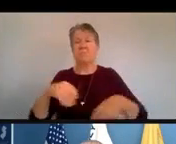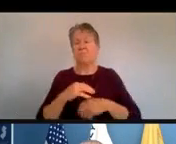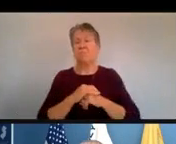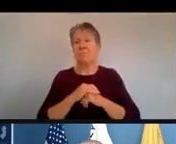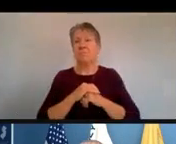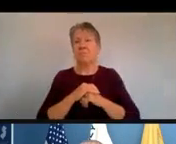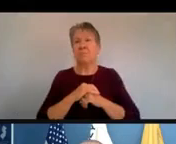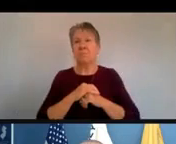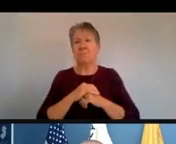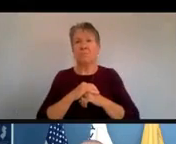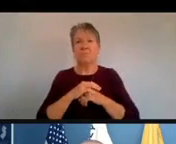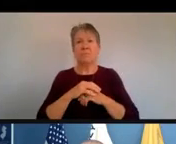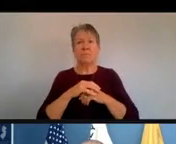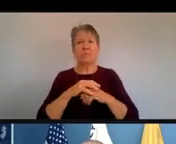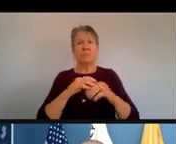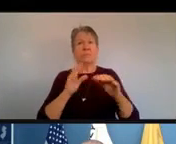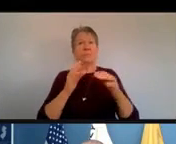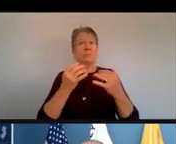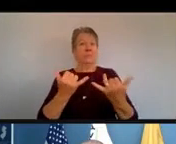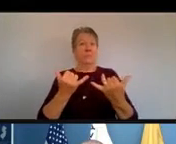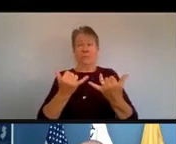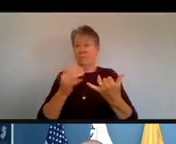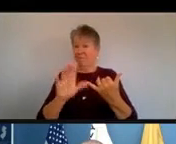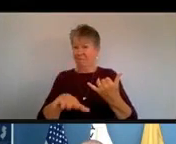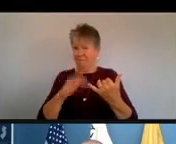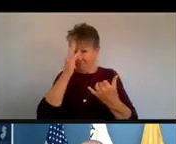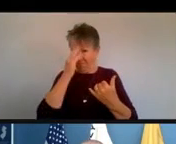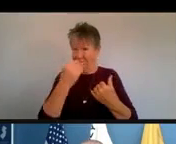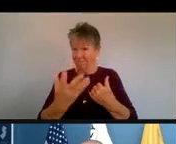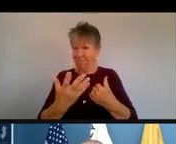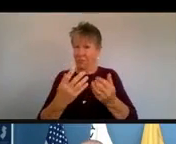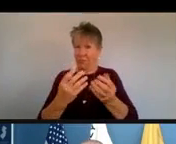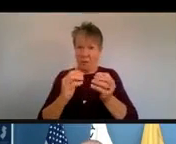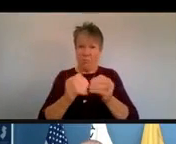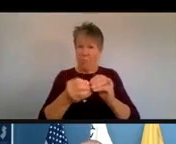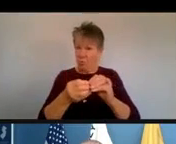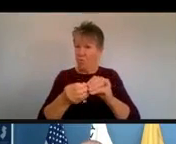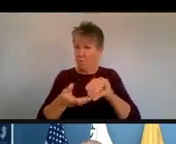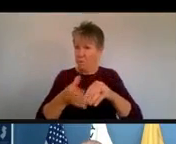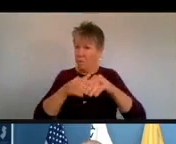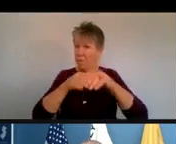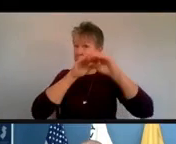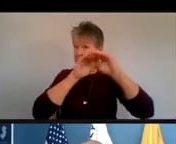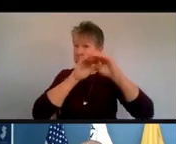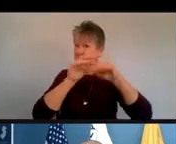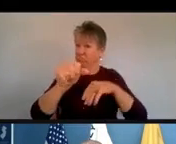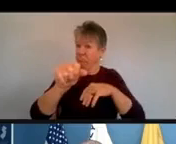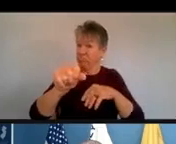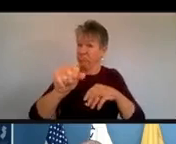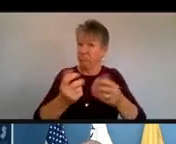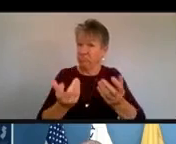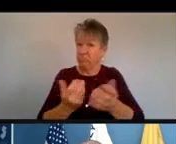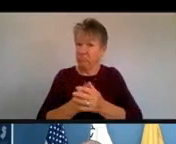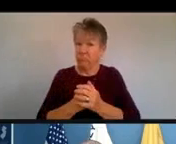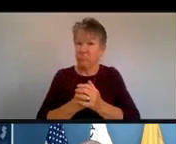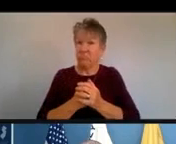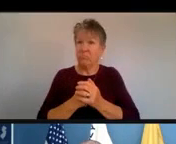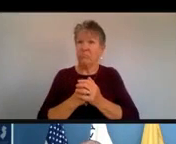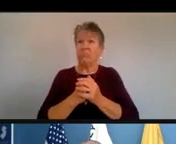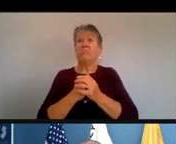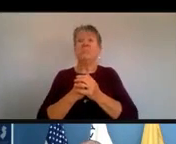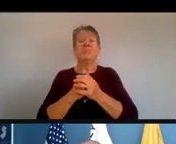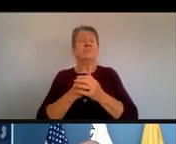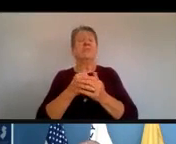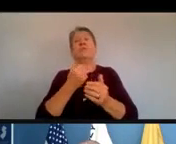surging, and if we can get together virtually and not have to be in the same room, even though it's a big